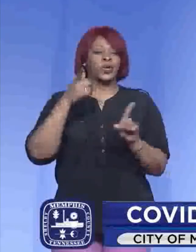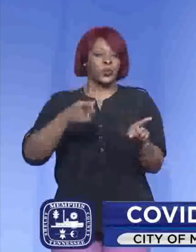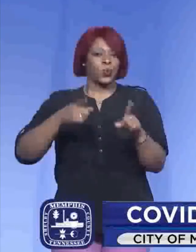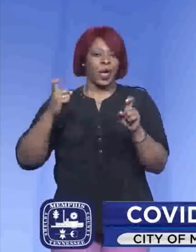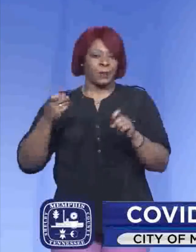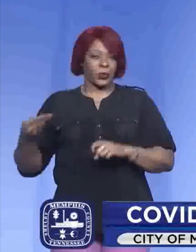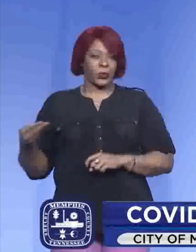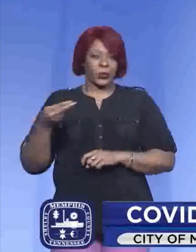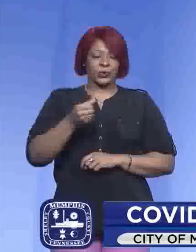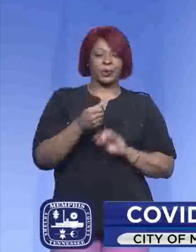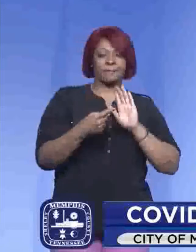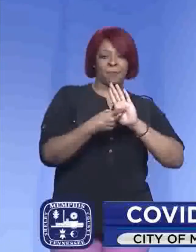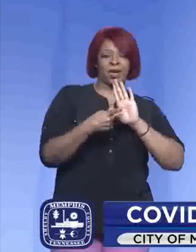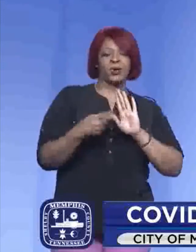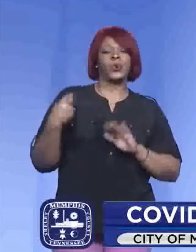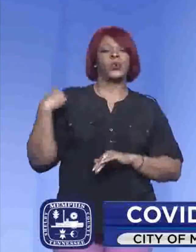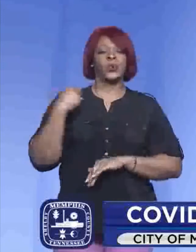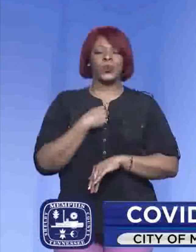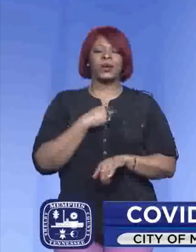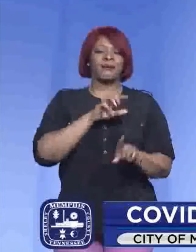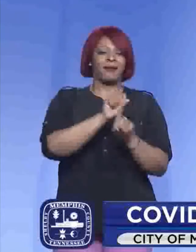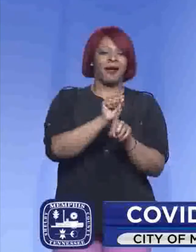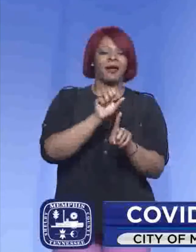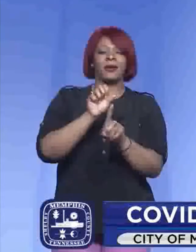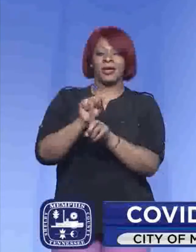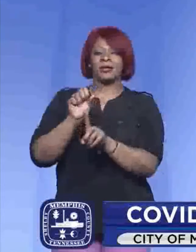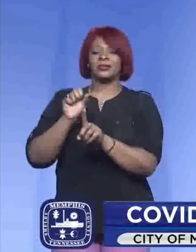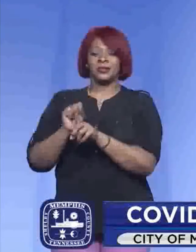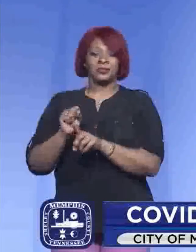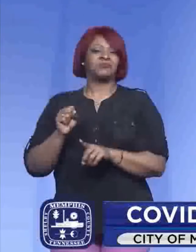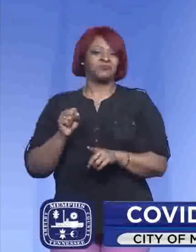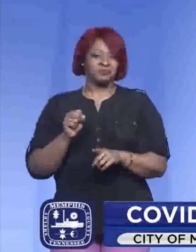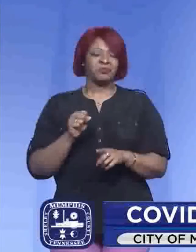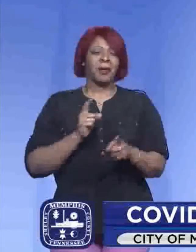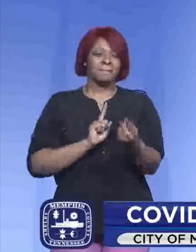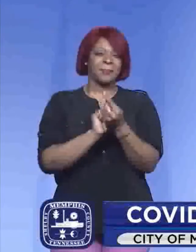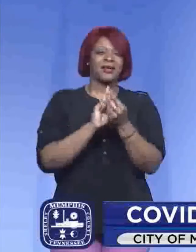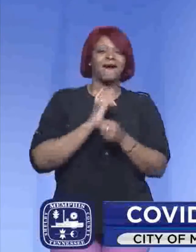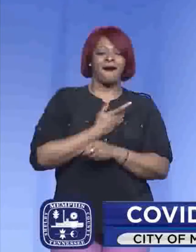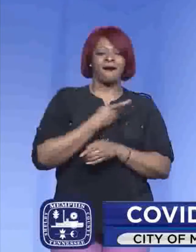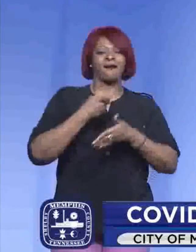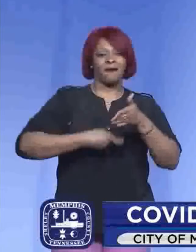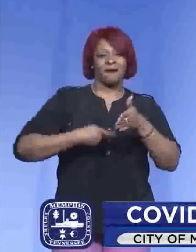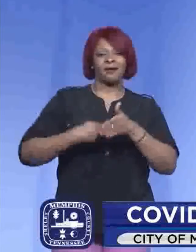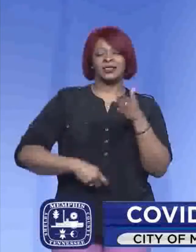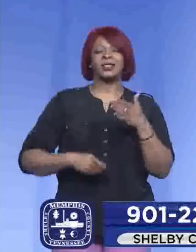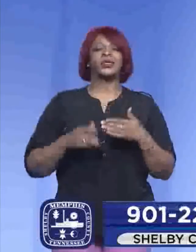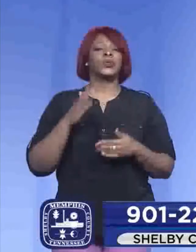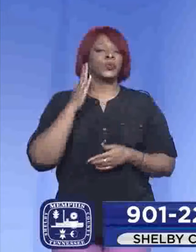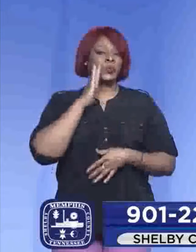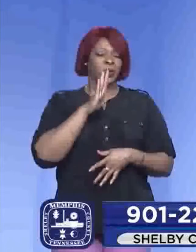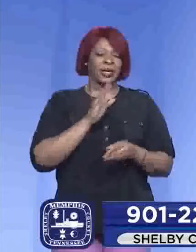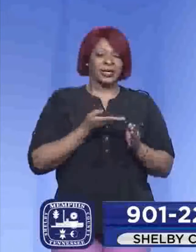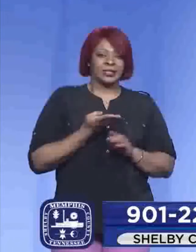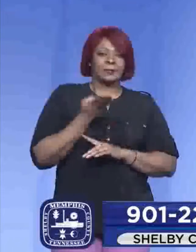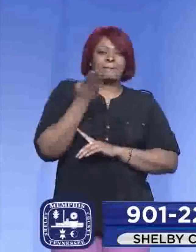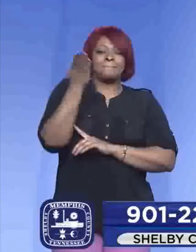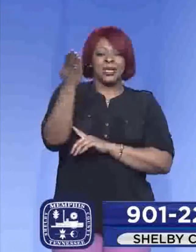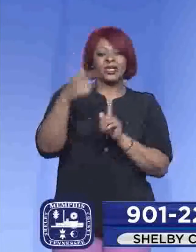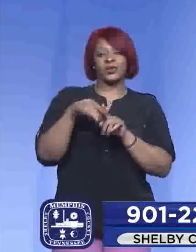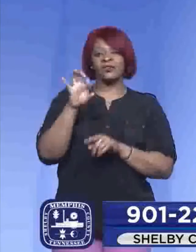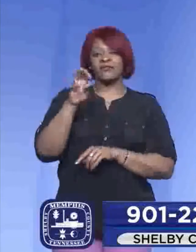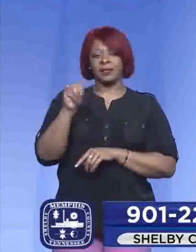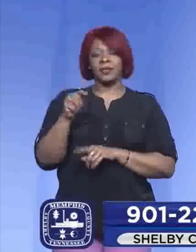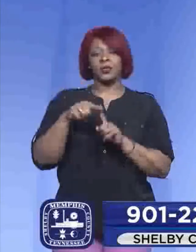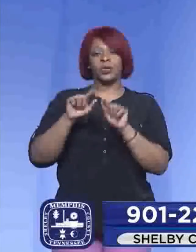model. So we are capturing all of our costs, and we will submit those costs that are eligible for reimbursement to